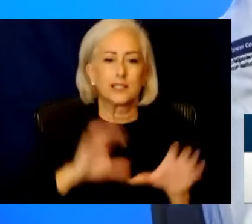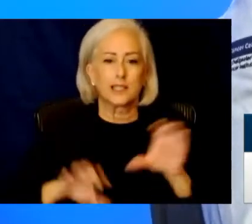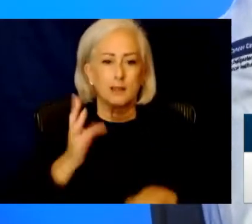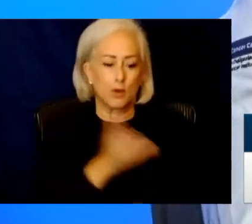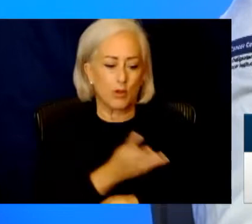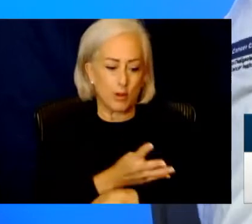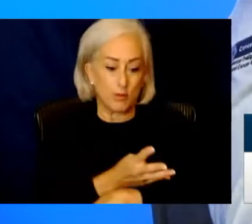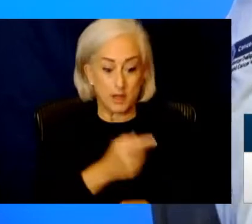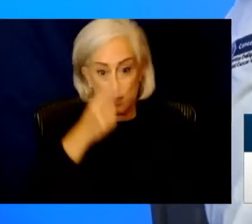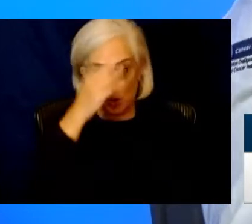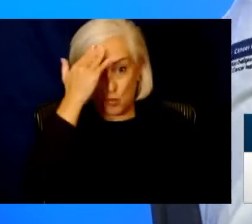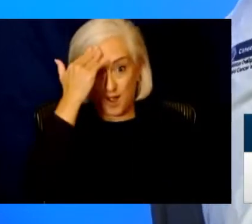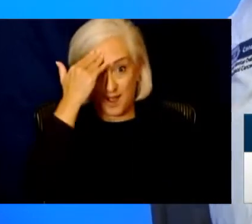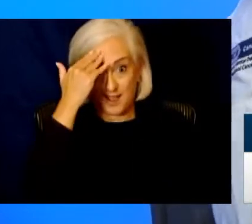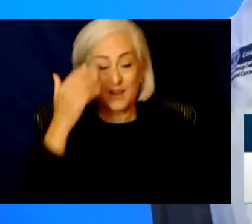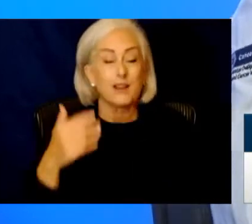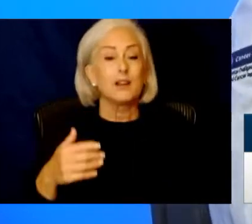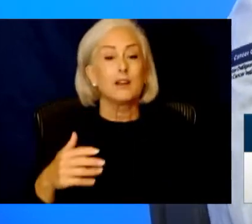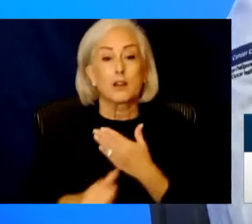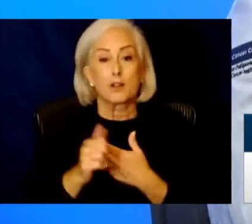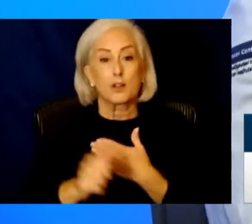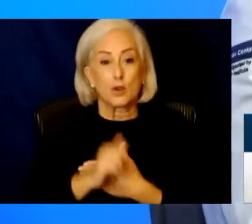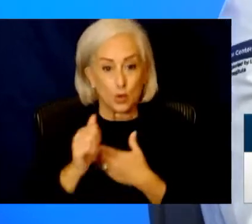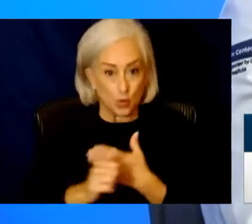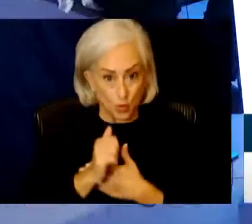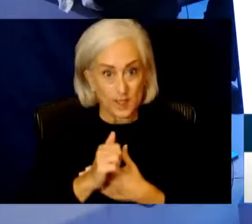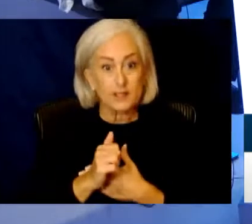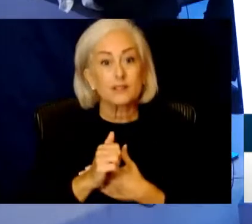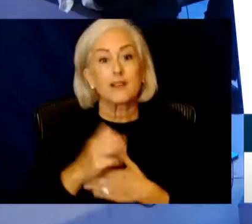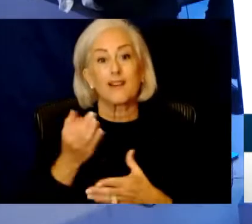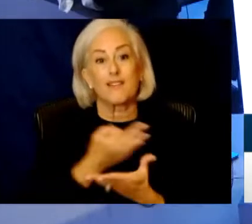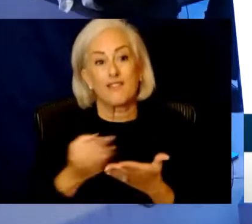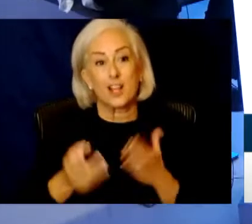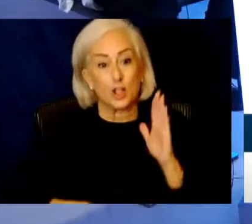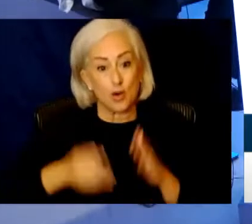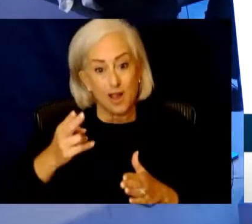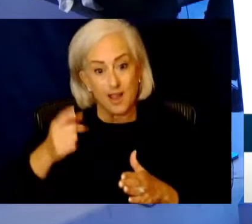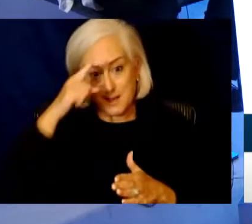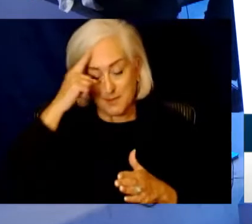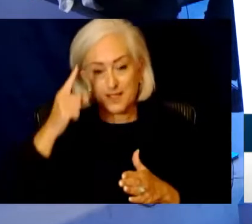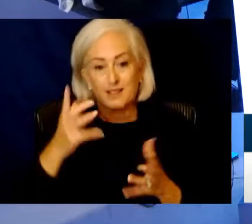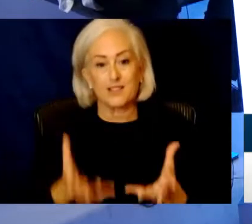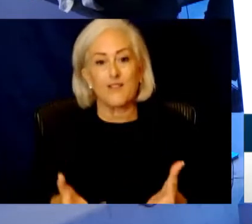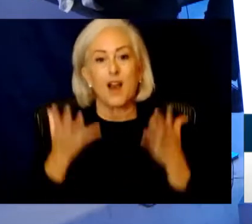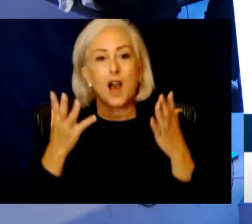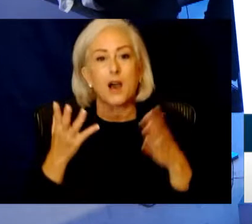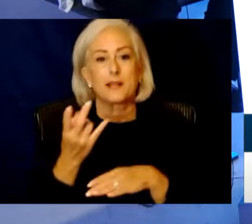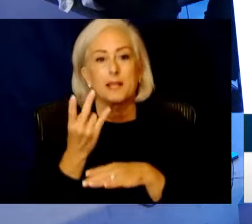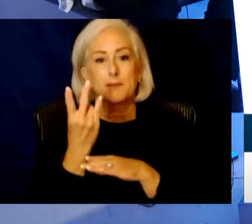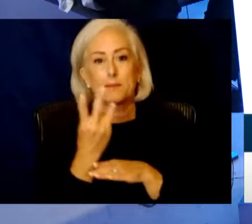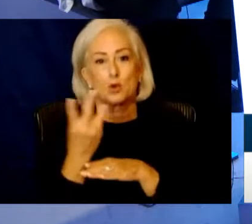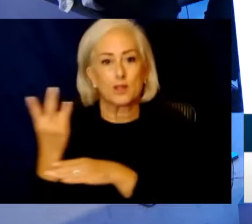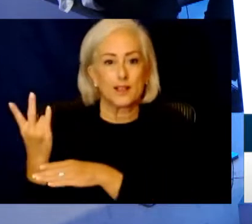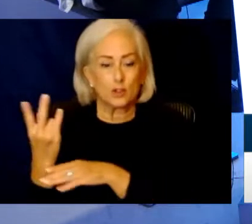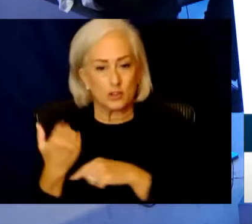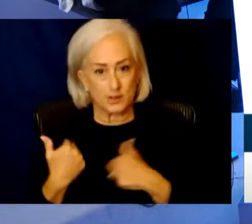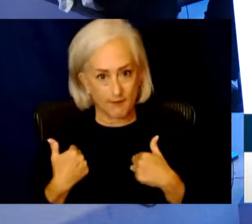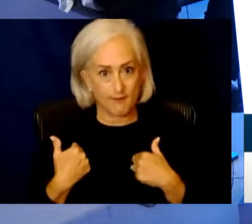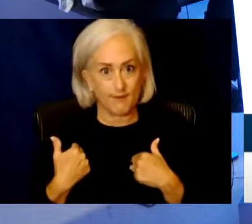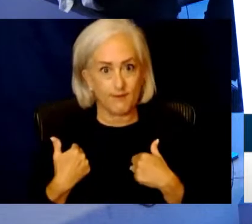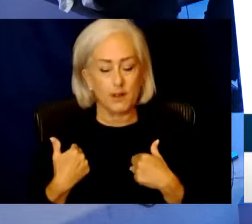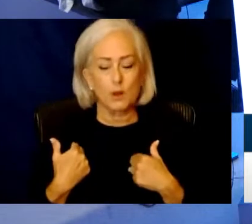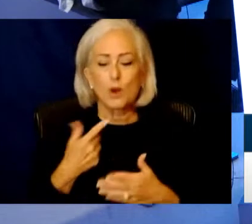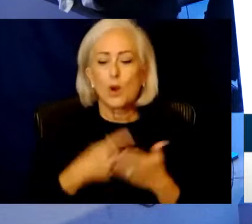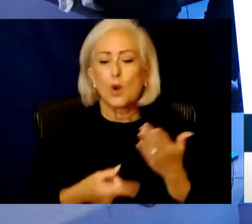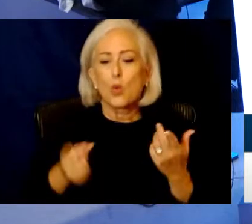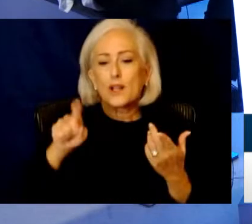of failure was high because of all the mutations the tumor has. And so what happens what has to happen for dostarlimab to become